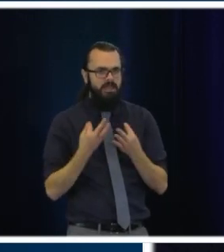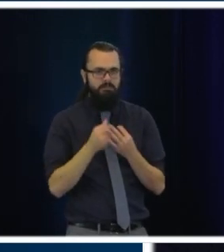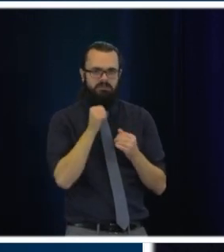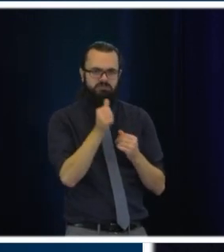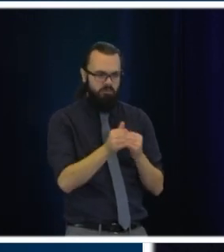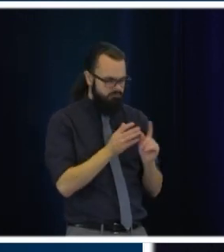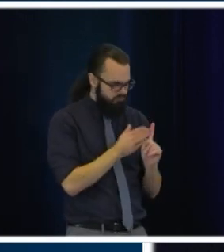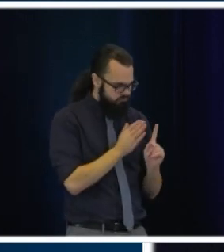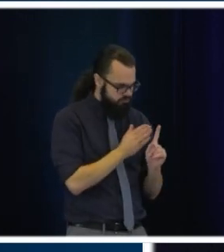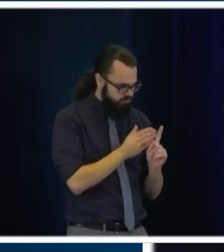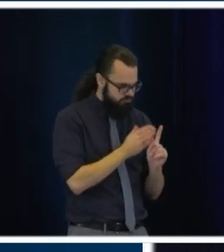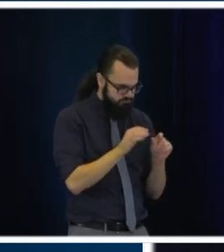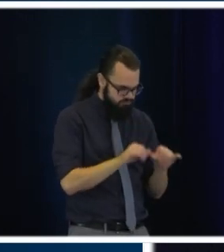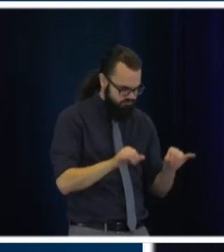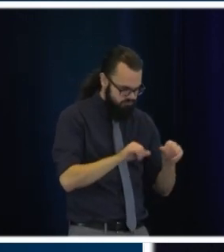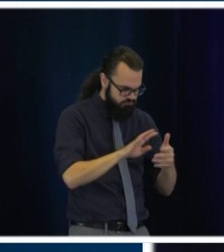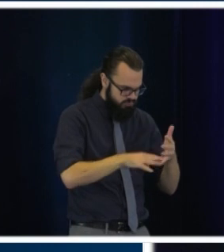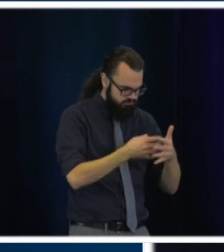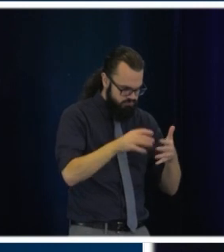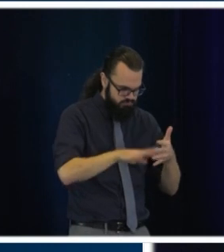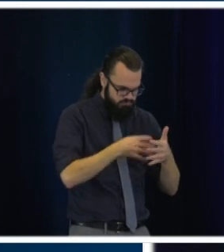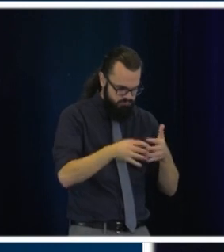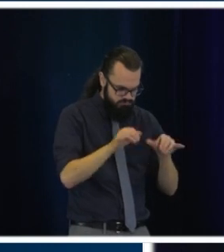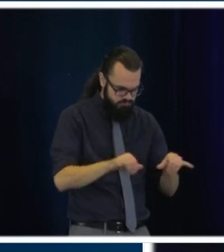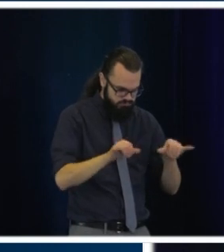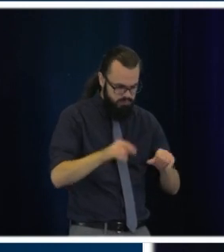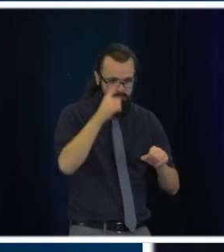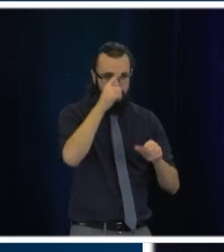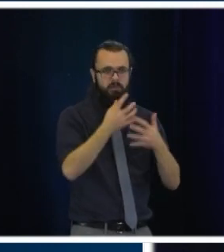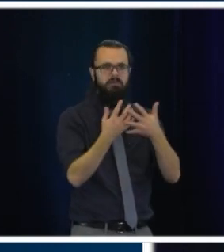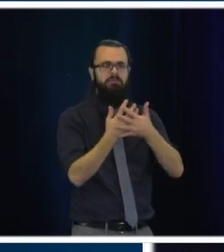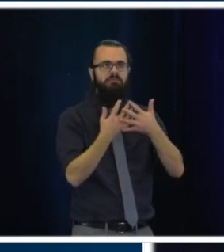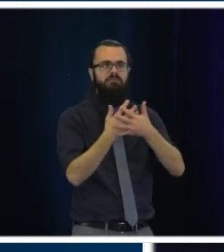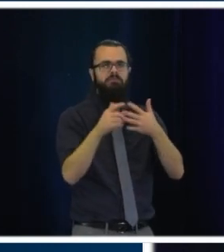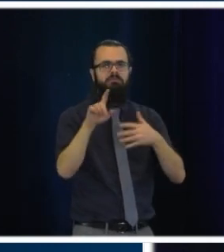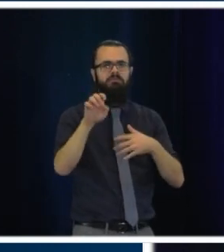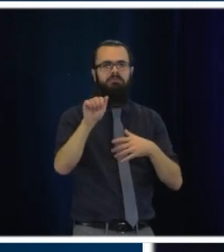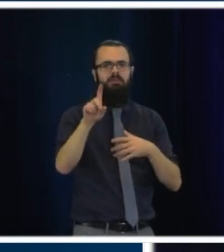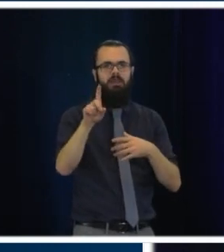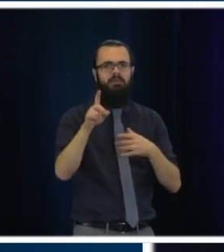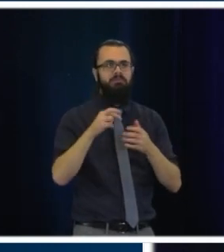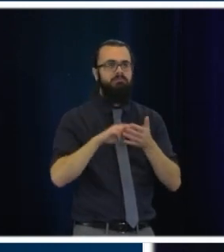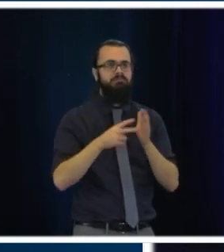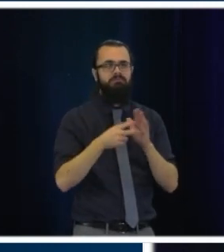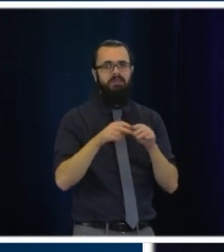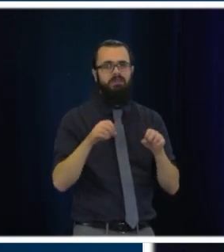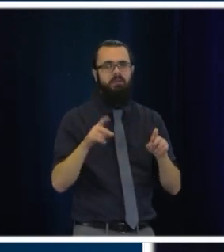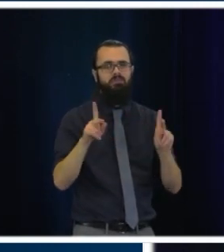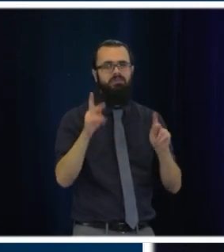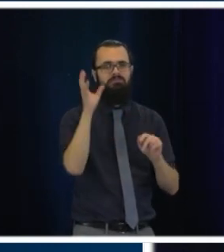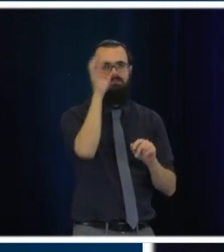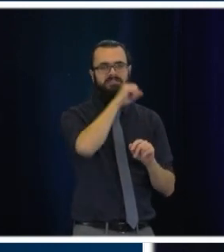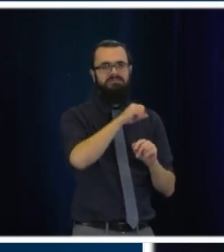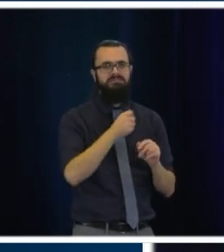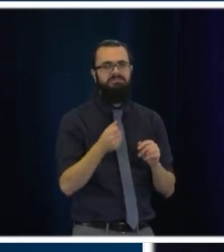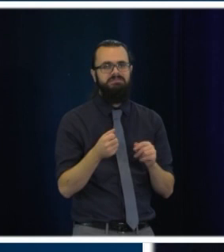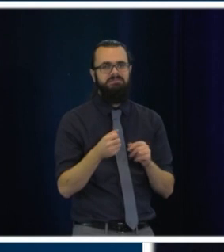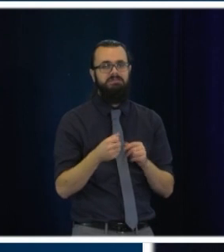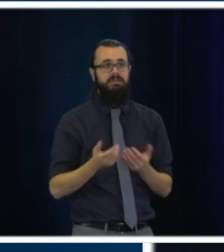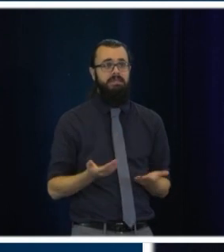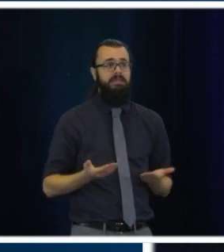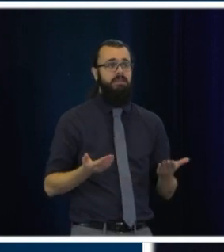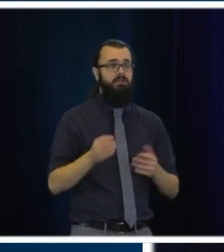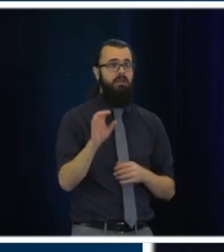opportunity for that child to be screened for lead. So we know here in the city of Columbus, we've got about